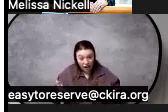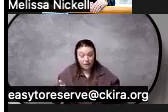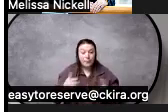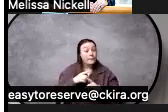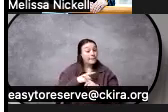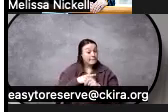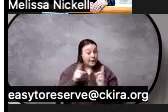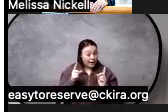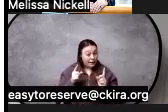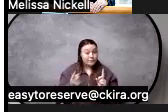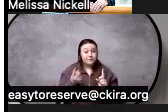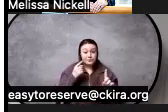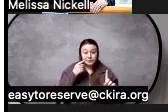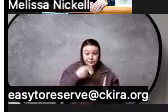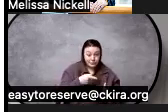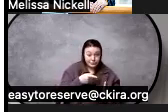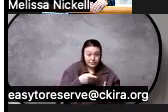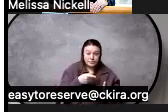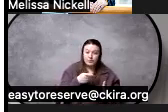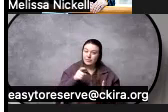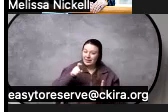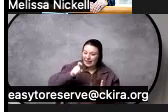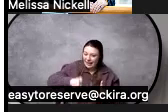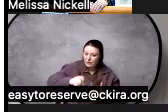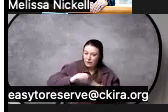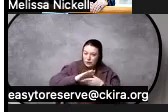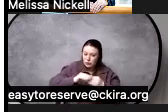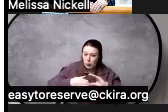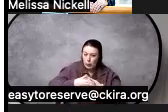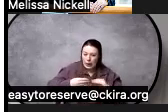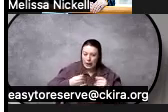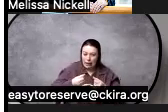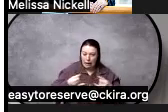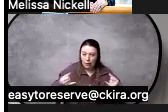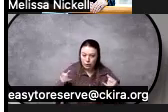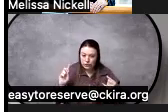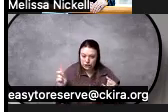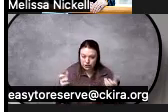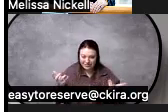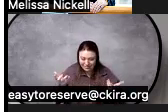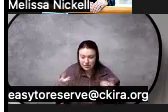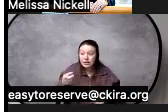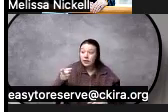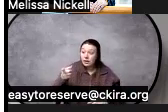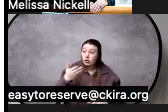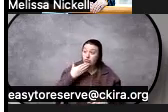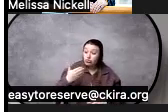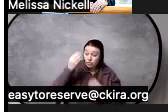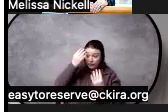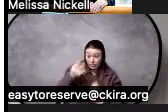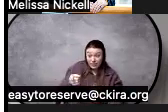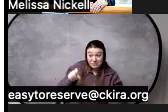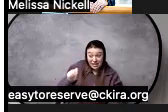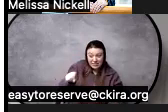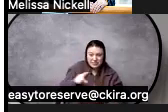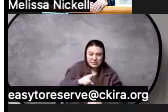is that you have to tell a story. And just by looking at this poster, while it has a lot of great data, it's very, very